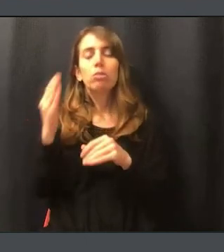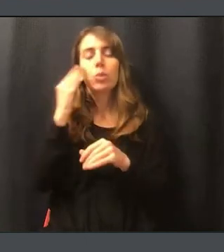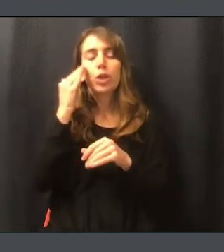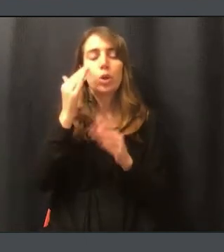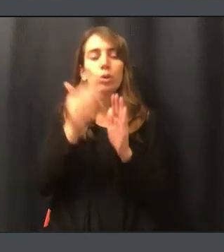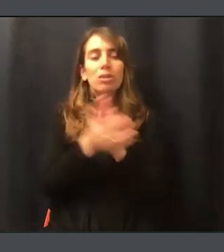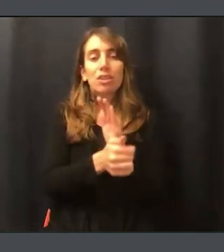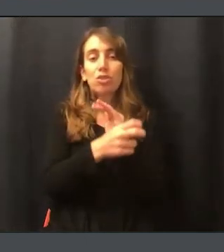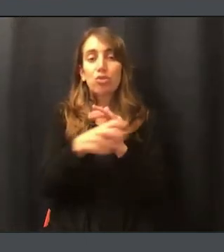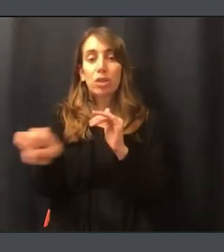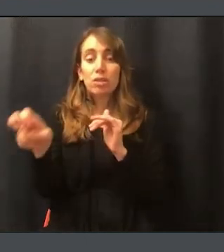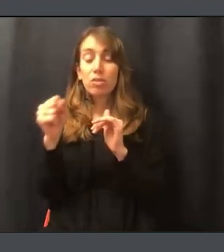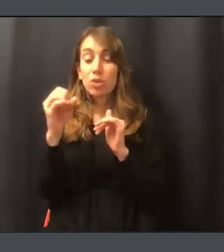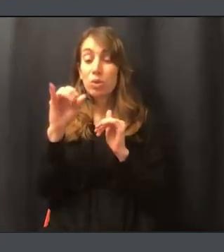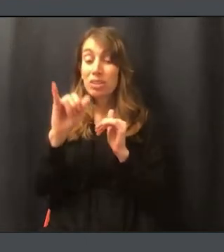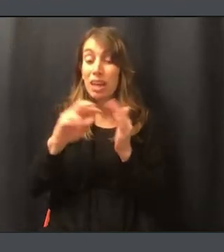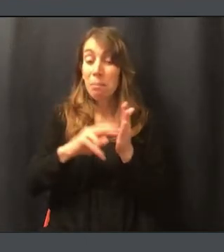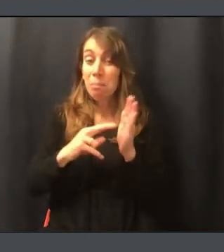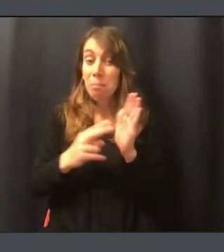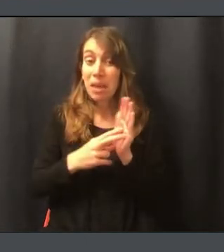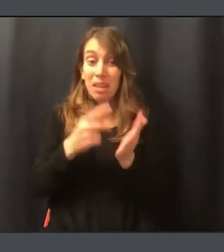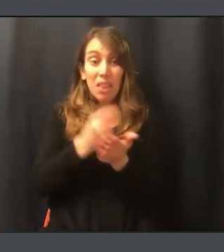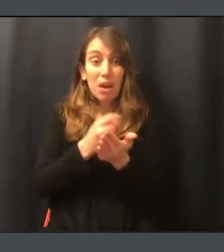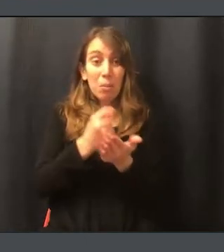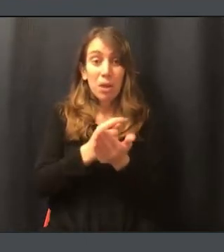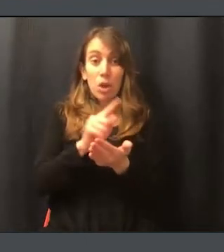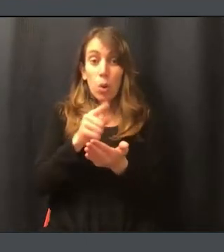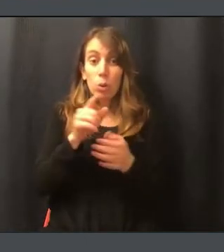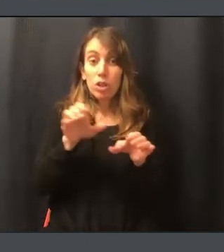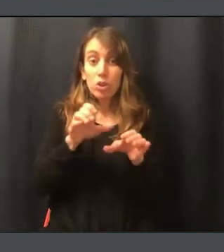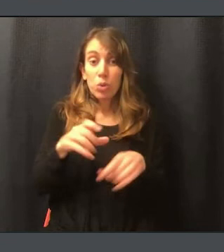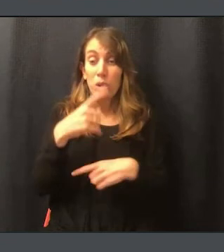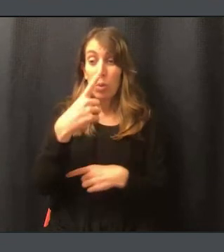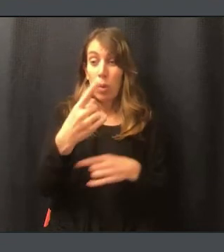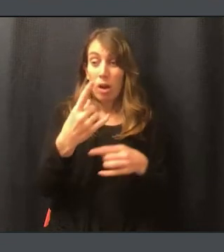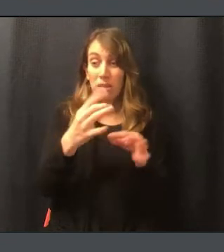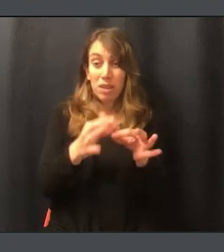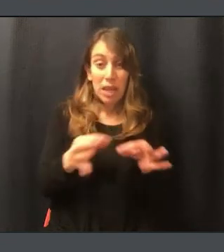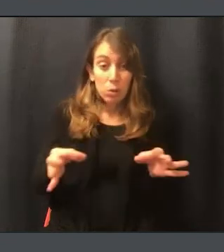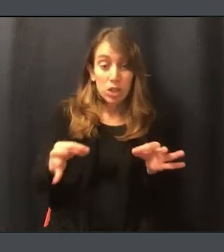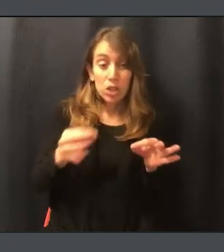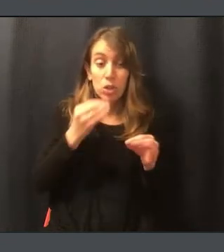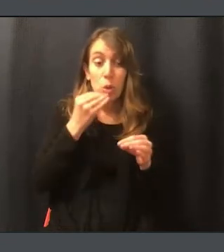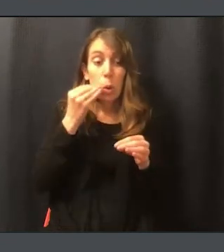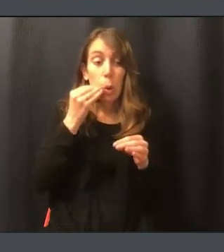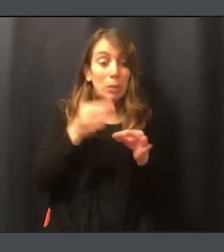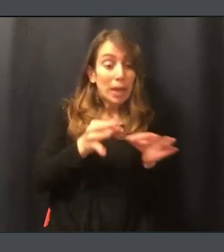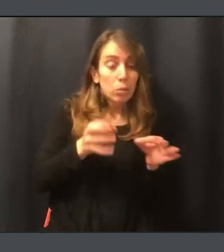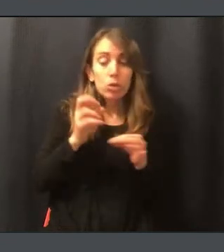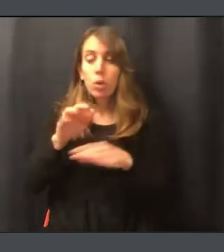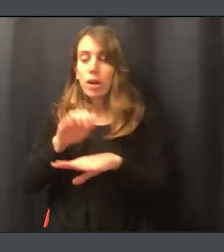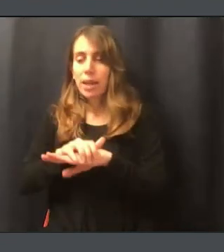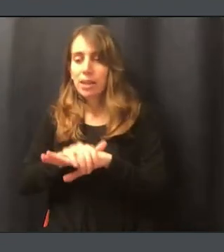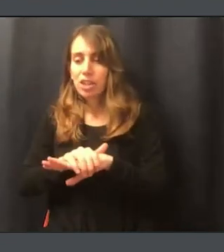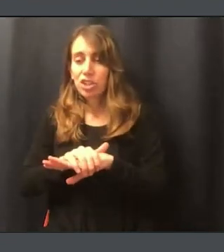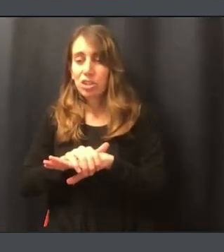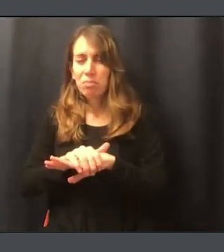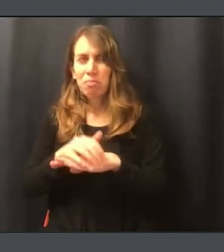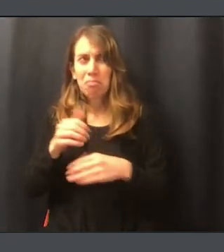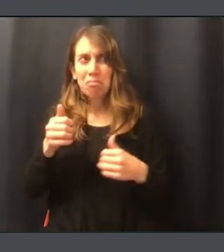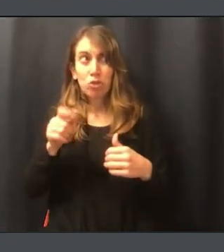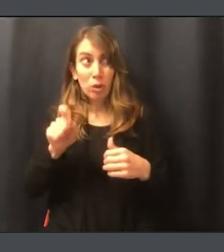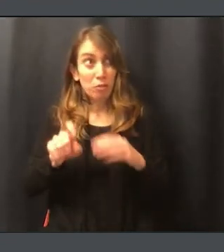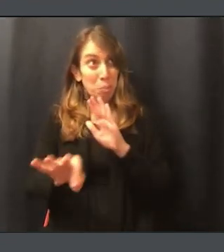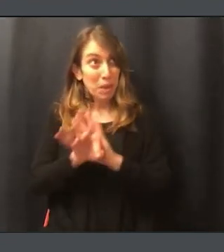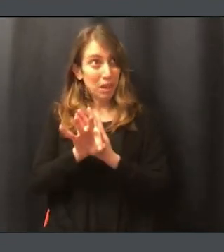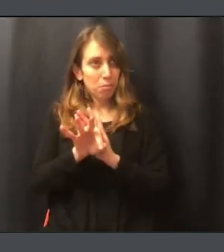Does that mean that therapy, you do it only in one language? You only do it in the home language, you don't do it in English? And the answer to that question is, it kind of depends on where the kid's